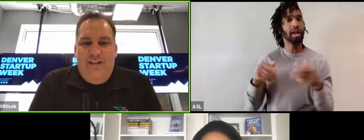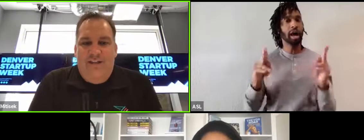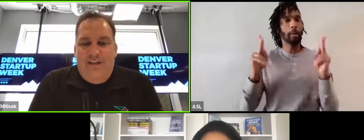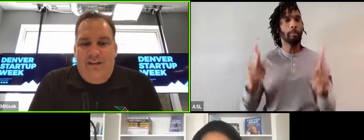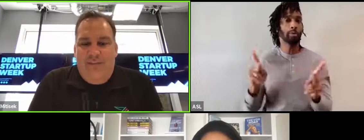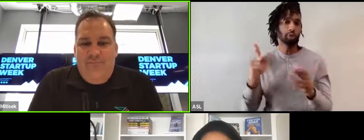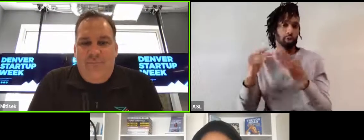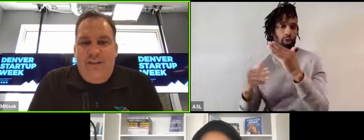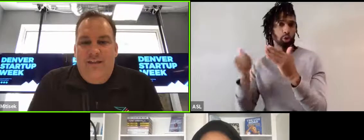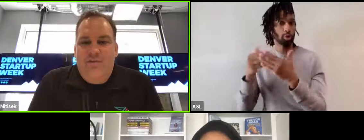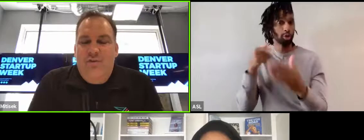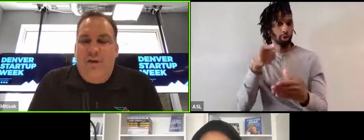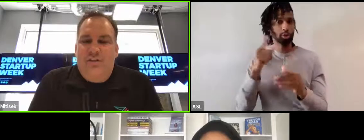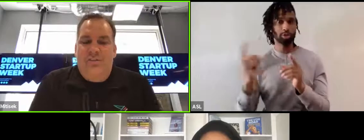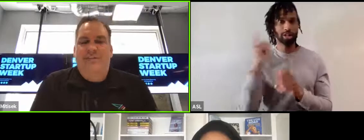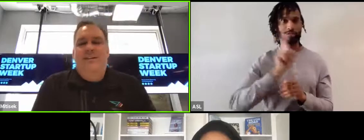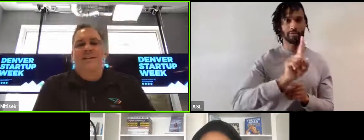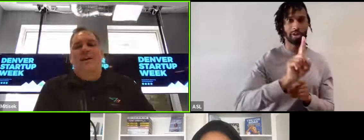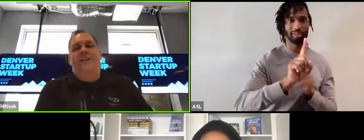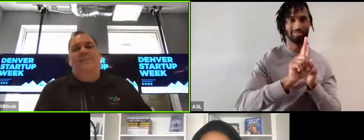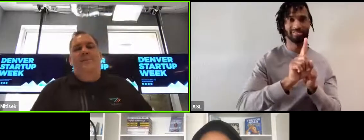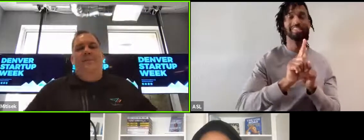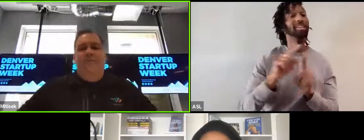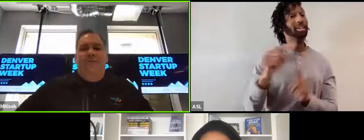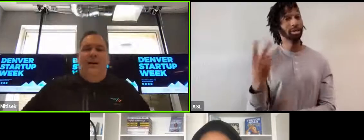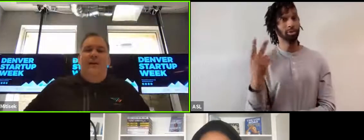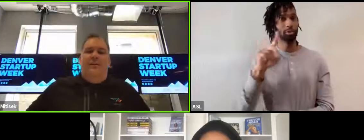front of you. Two questions,